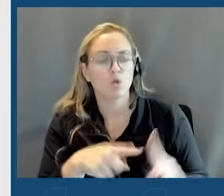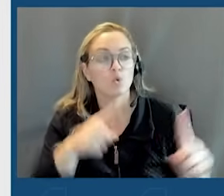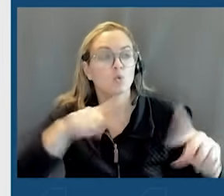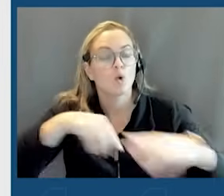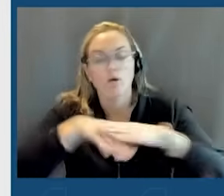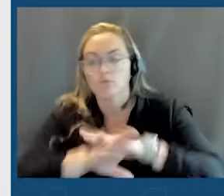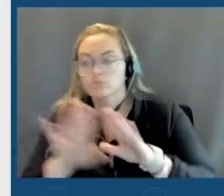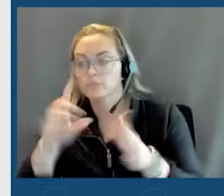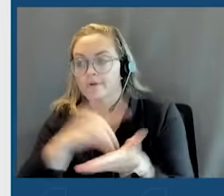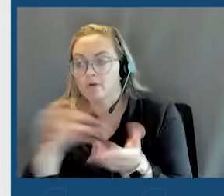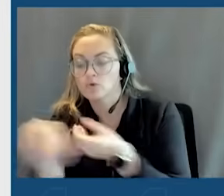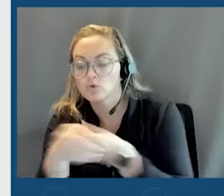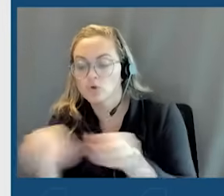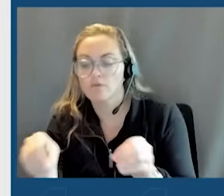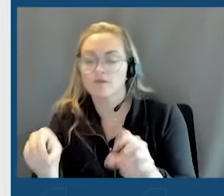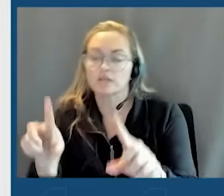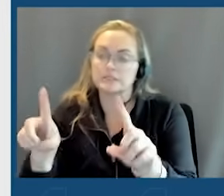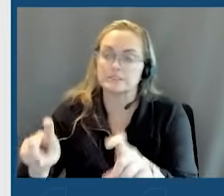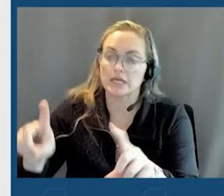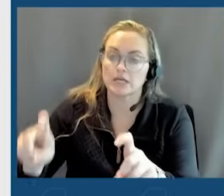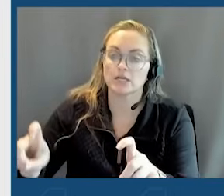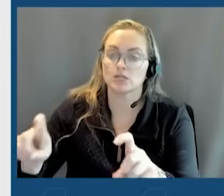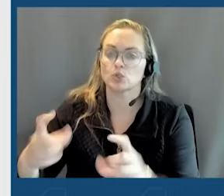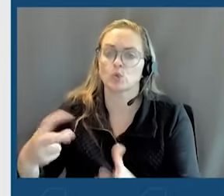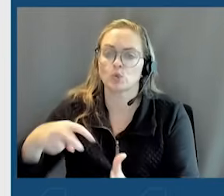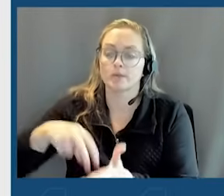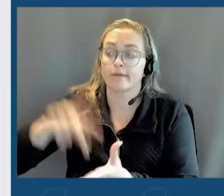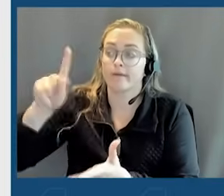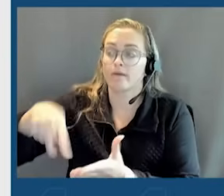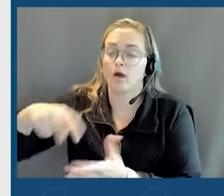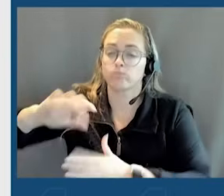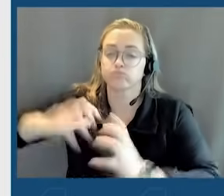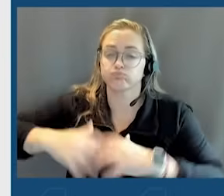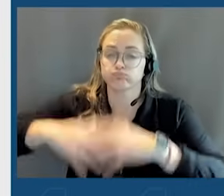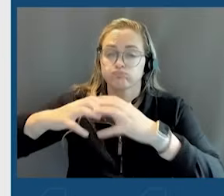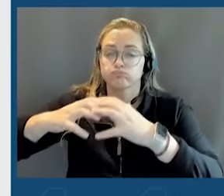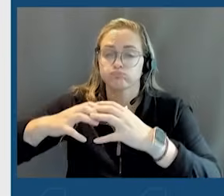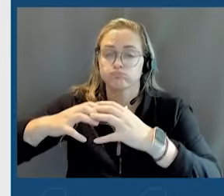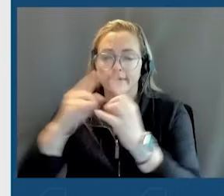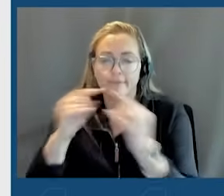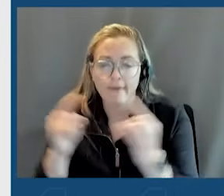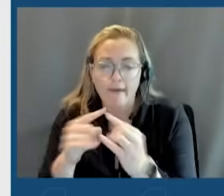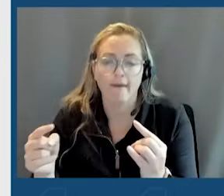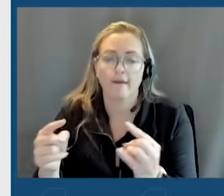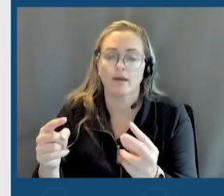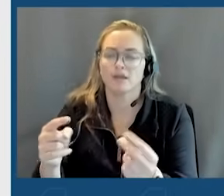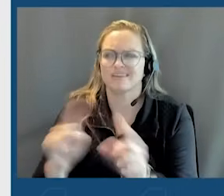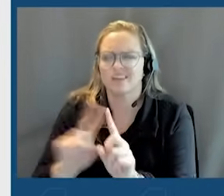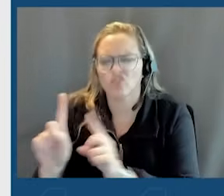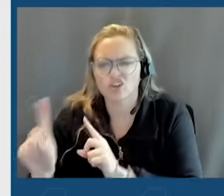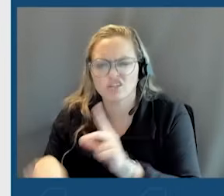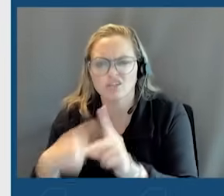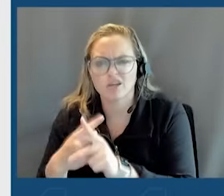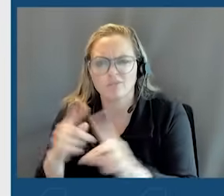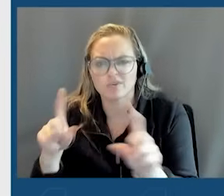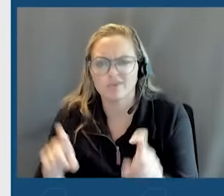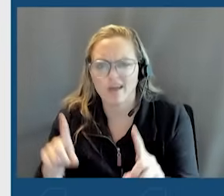office or one of those large stand-up shelters? I mean, there was different ways to get tested because the test was so